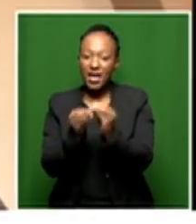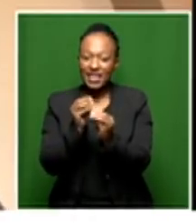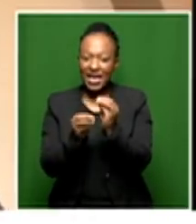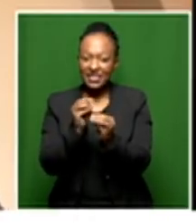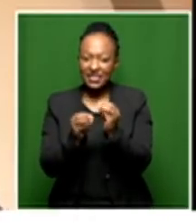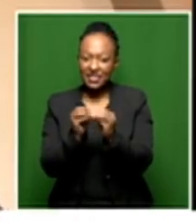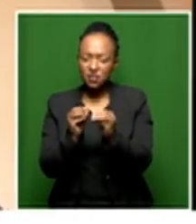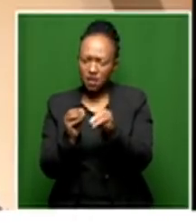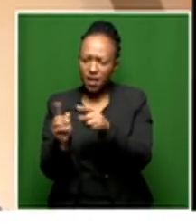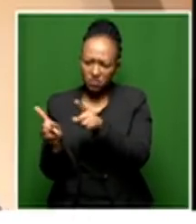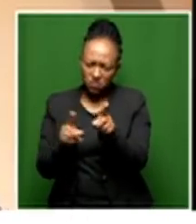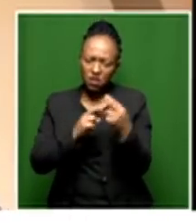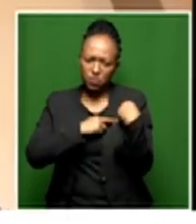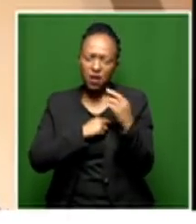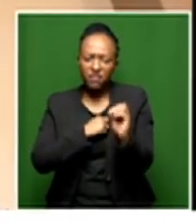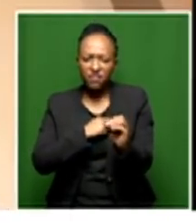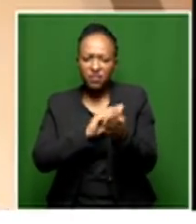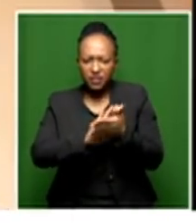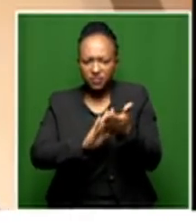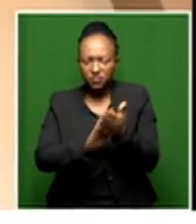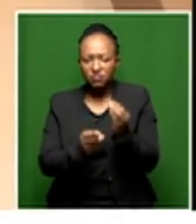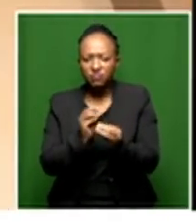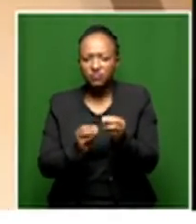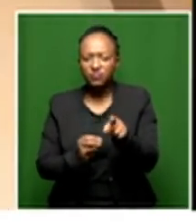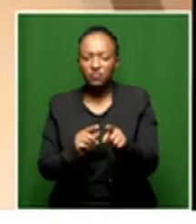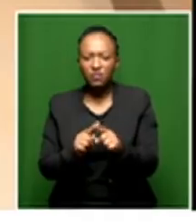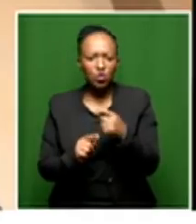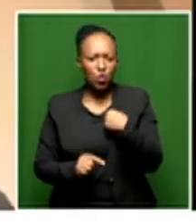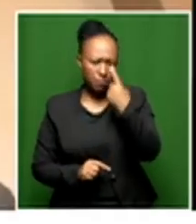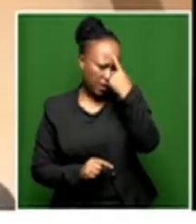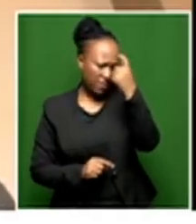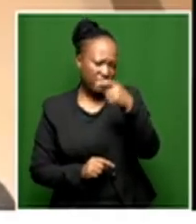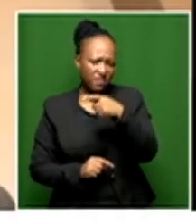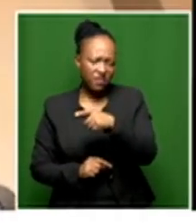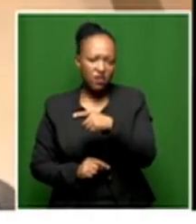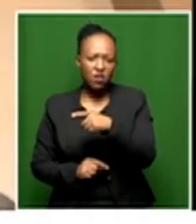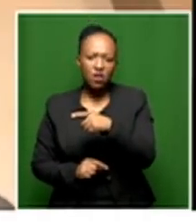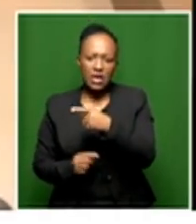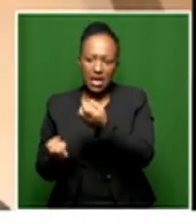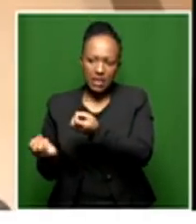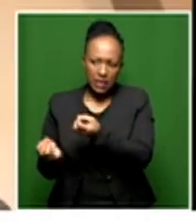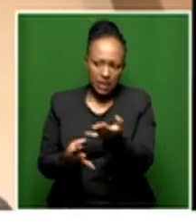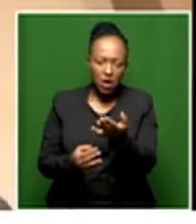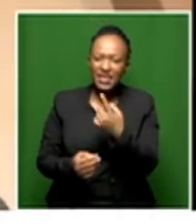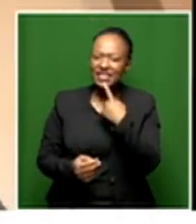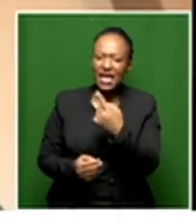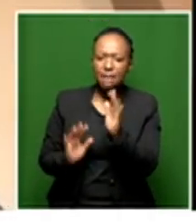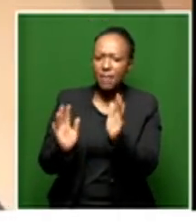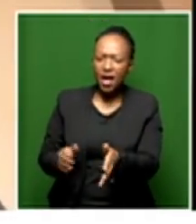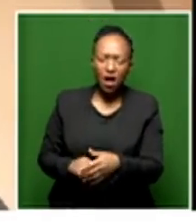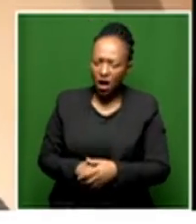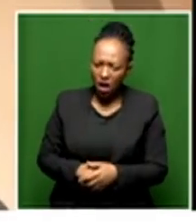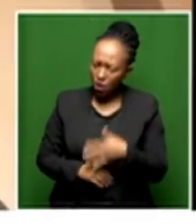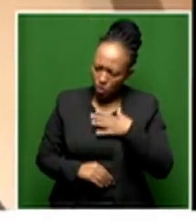is supposed to happen. We do not just believe in what they are saying. We want to see that.